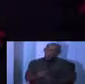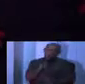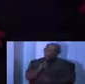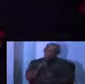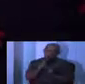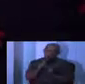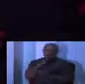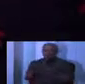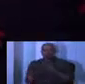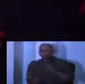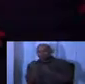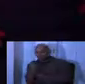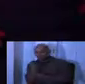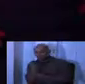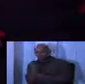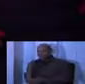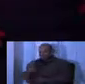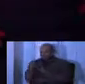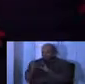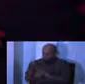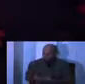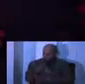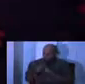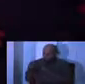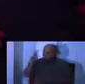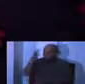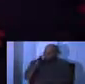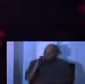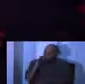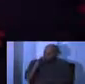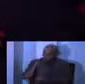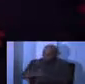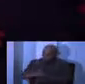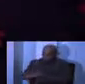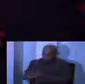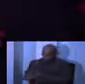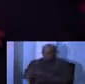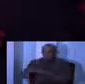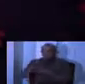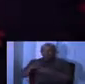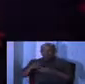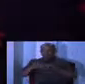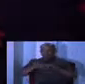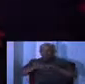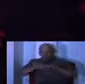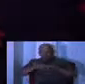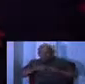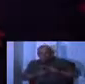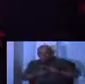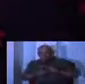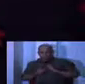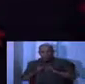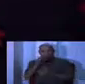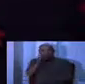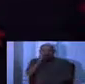perfect world. This is a story of a God entering into the brokenness of our everyday living, the brokenness of